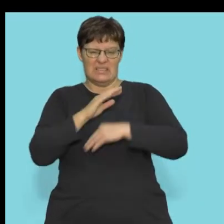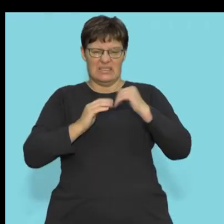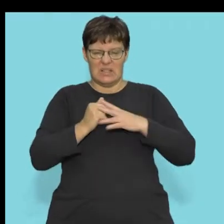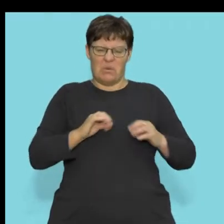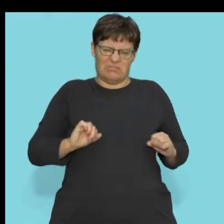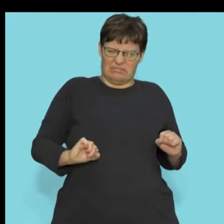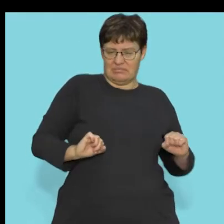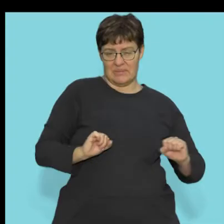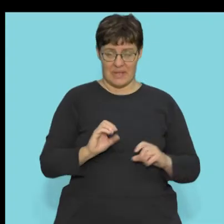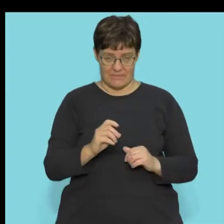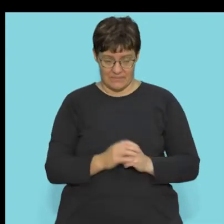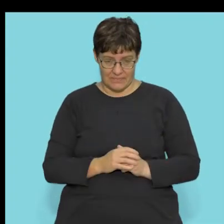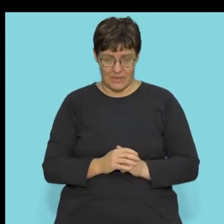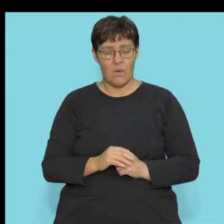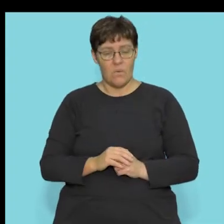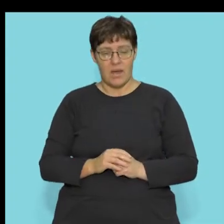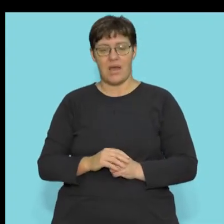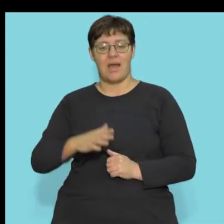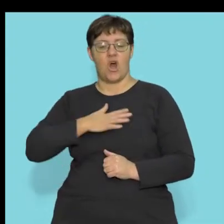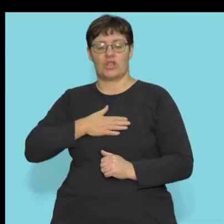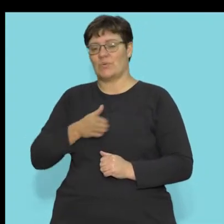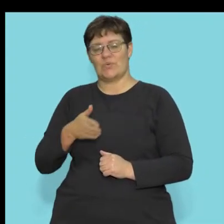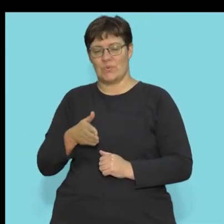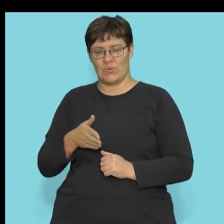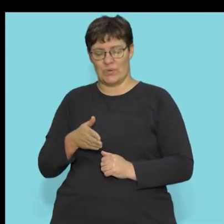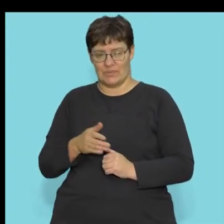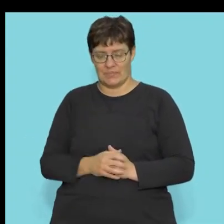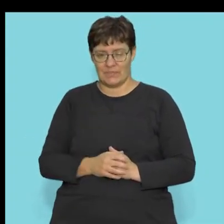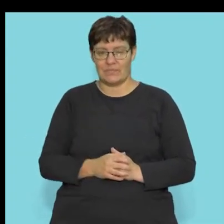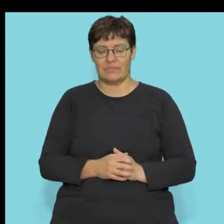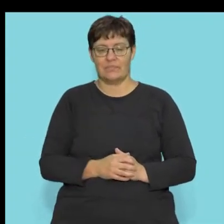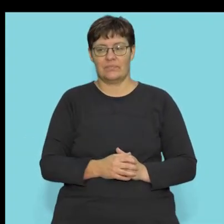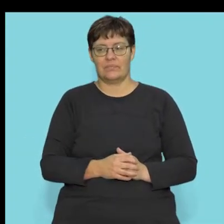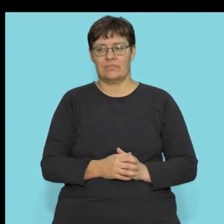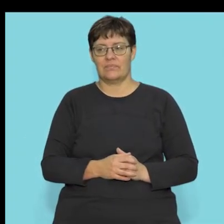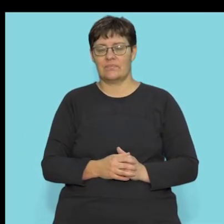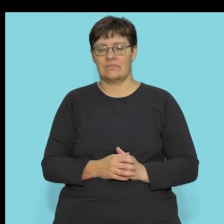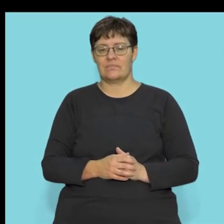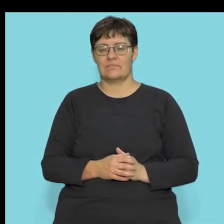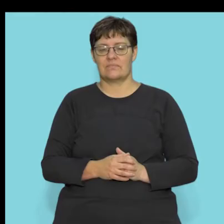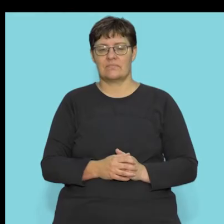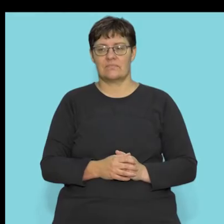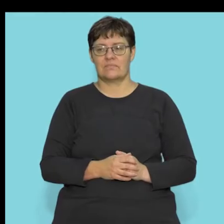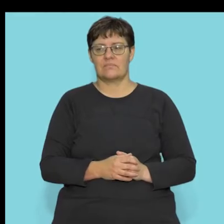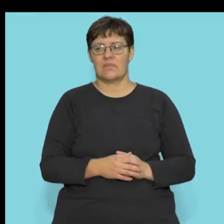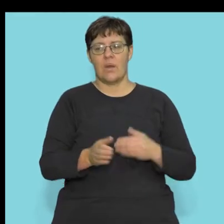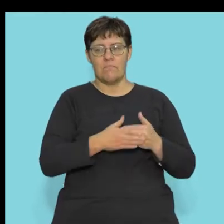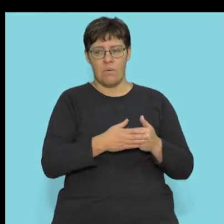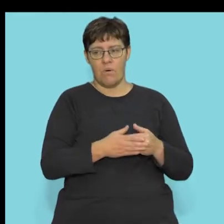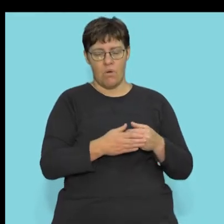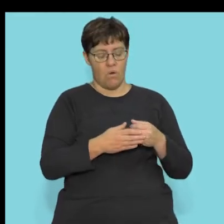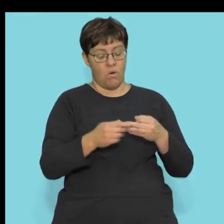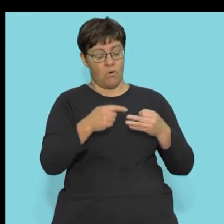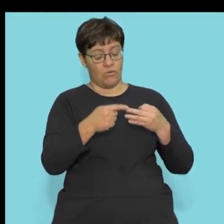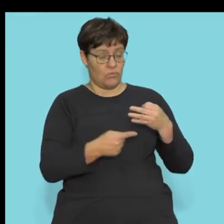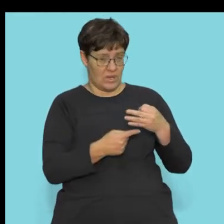during anaerobic respiration, and that is what causes the stiffness in muscles. We've got 3 more and we'll wrap